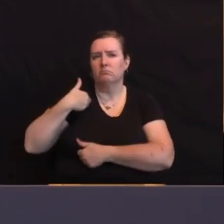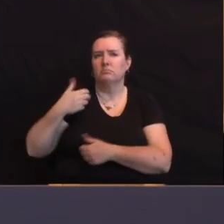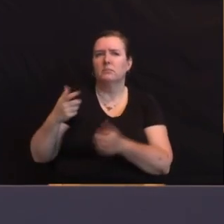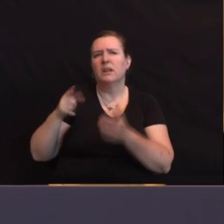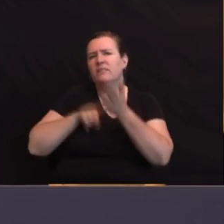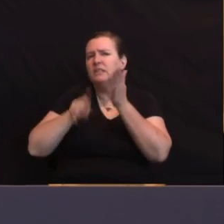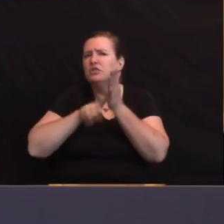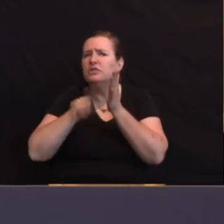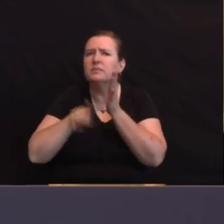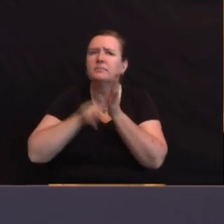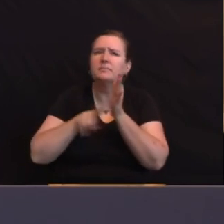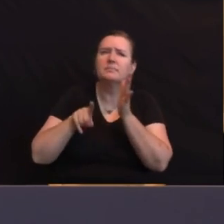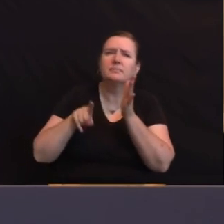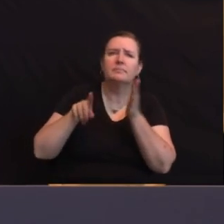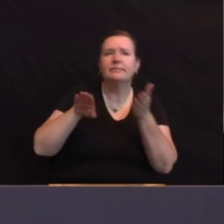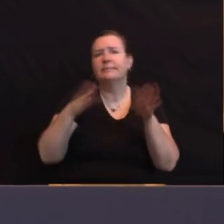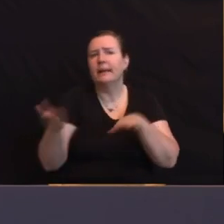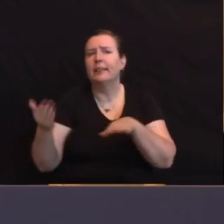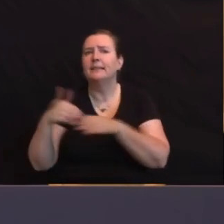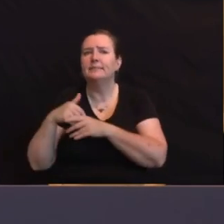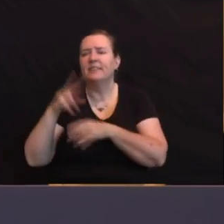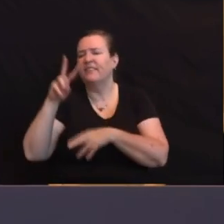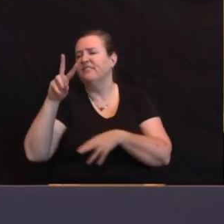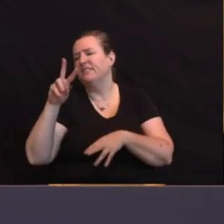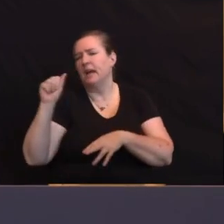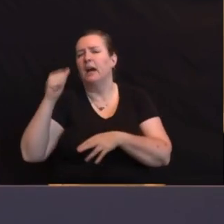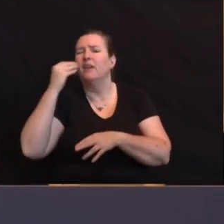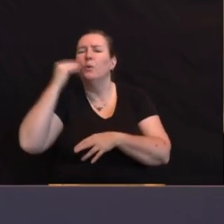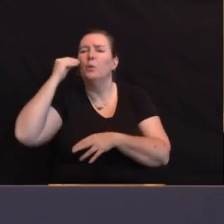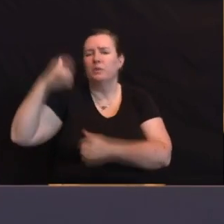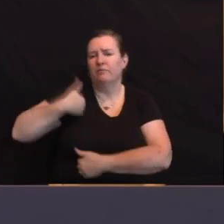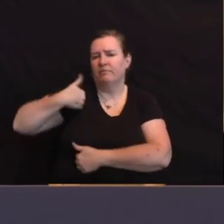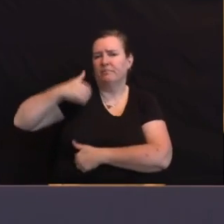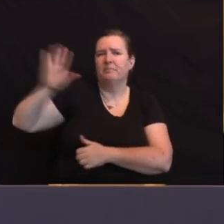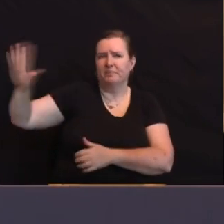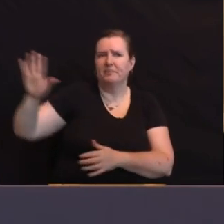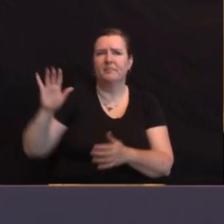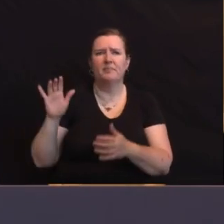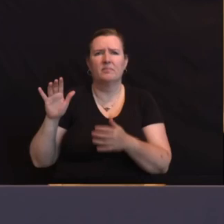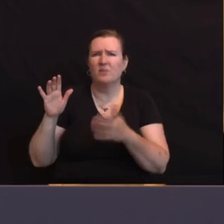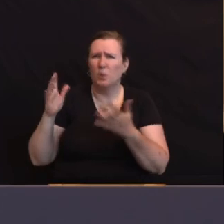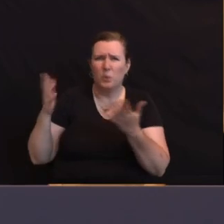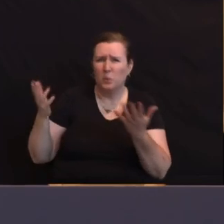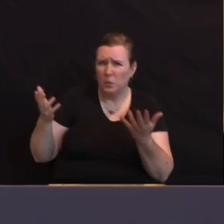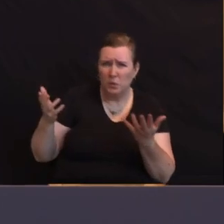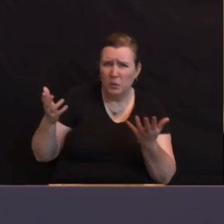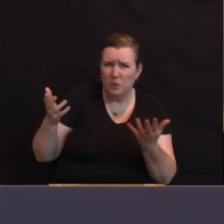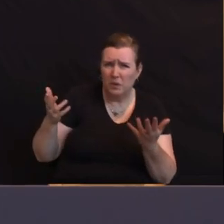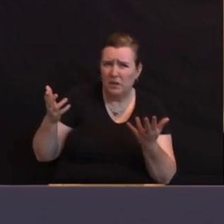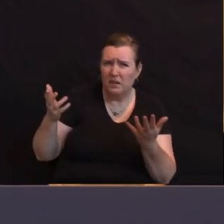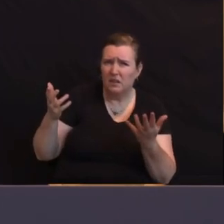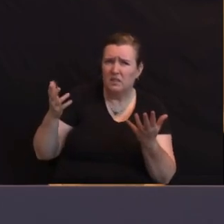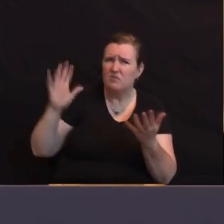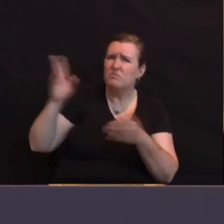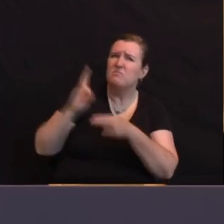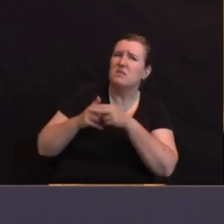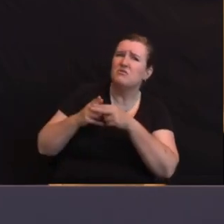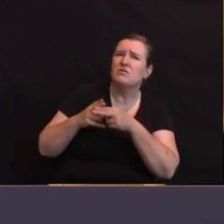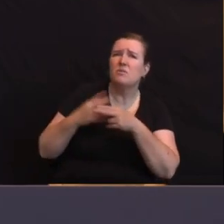Do you agree that this should be done? And if not, can you explain what your previous call for a full accounting means?